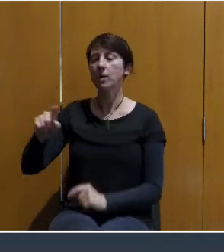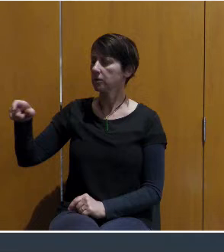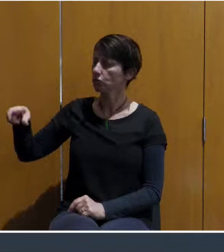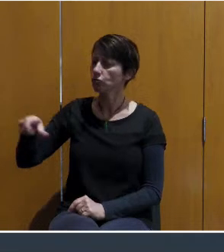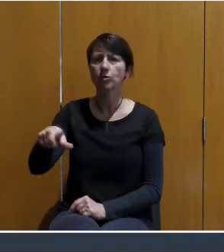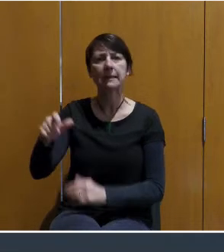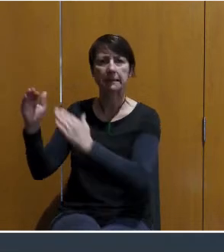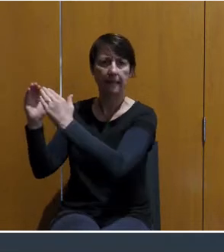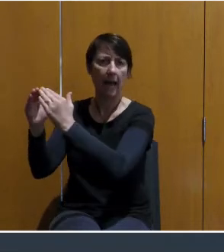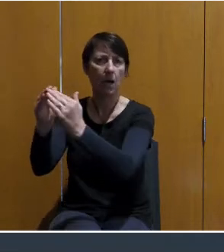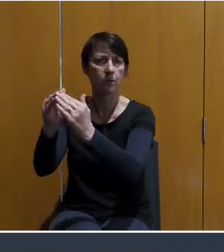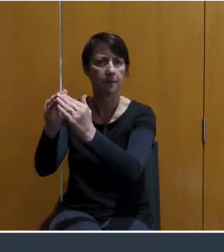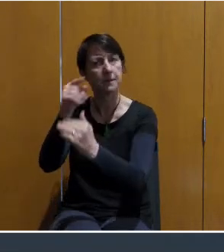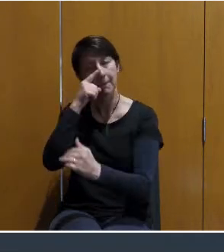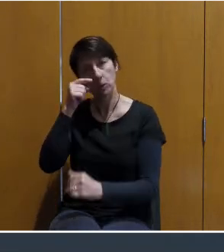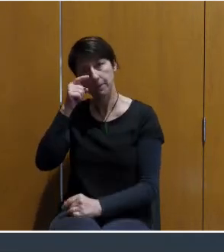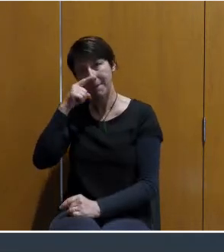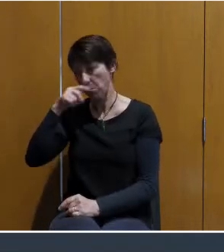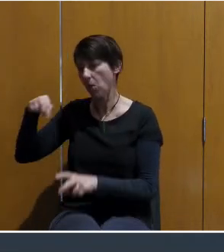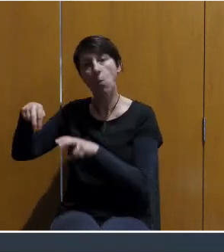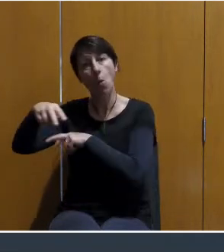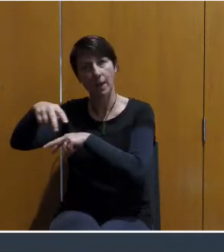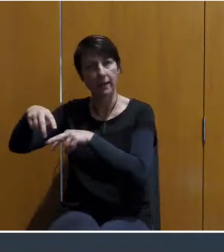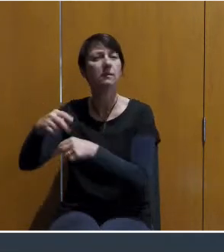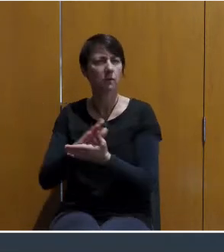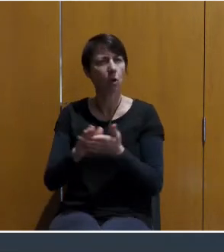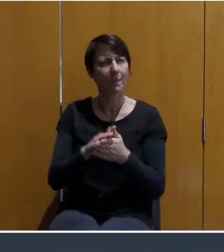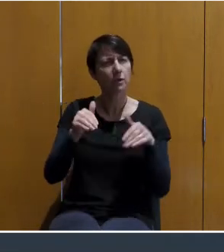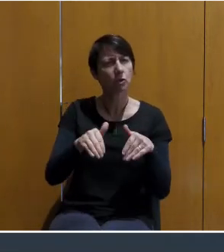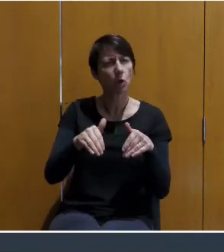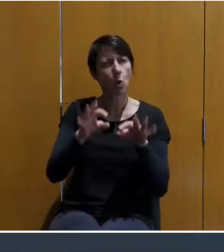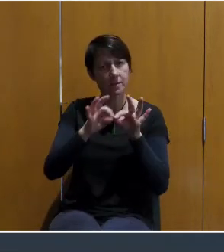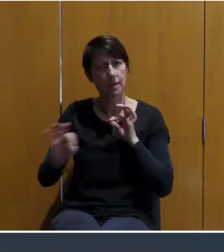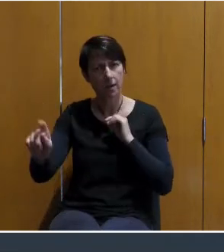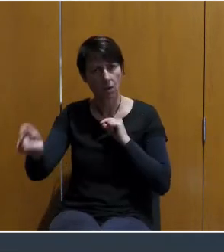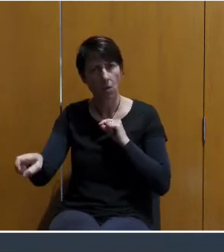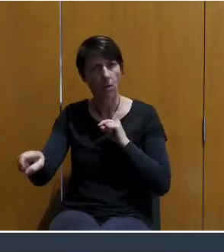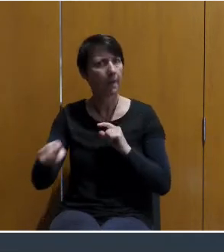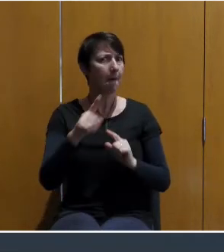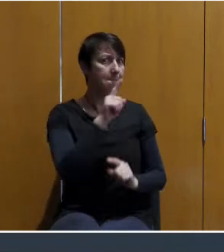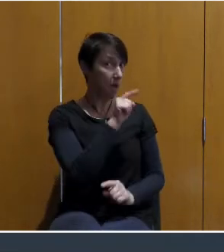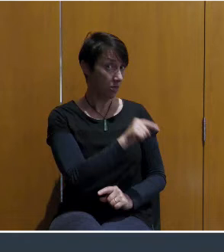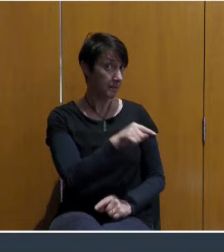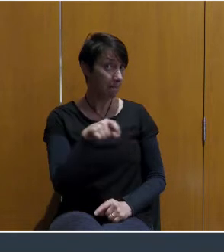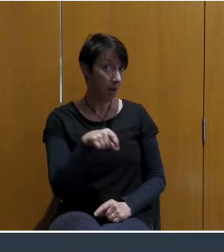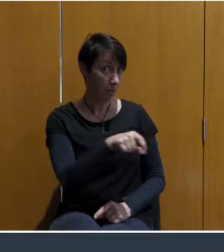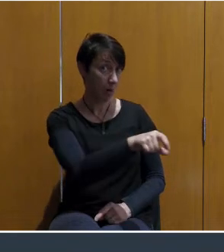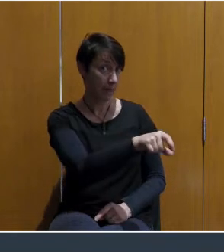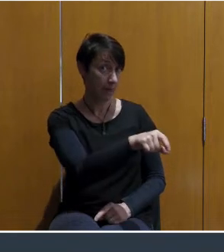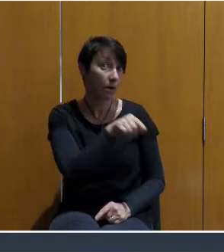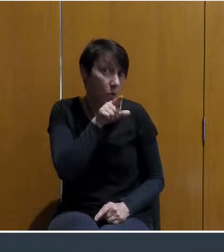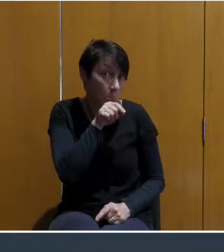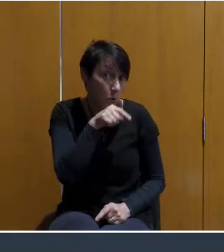there. There's actually, on any given day, there's a lot more people go along this pathway than the